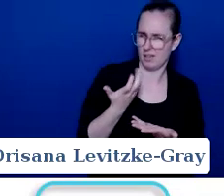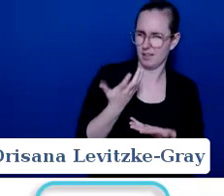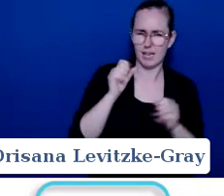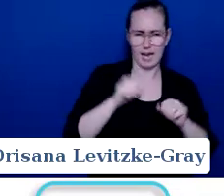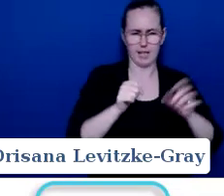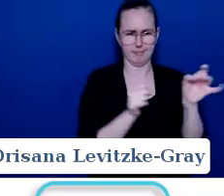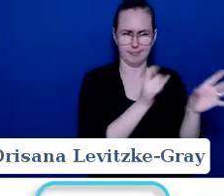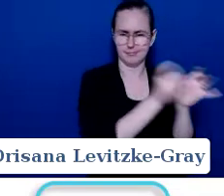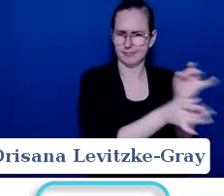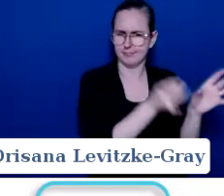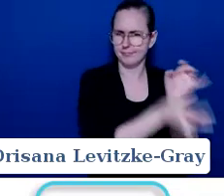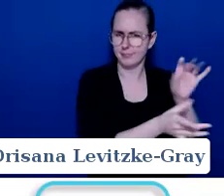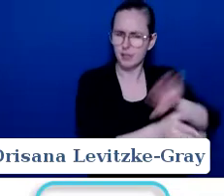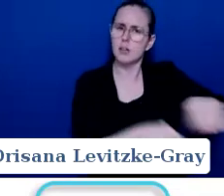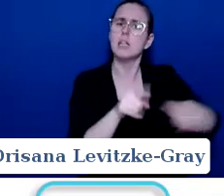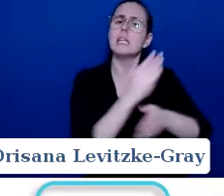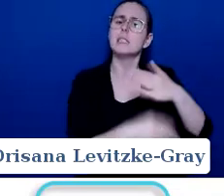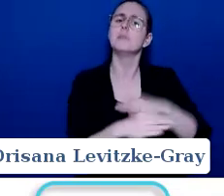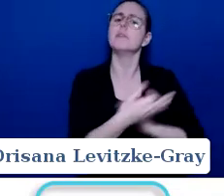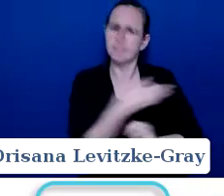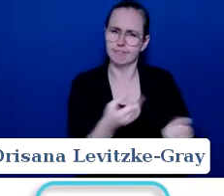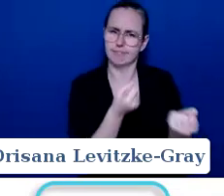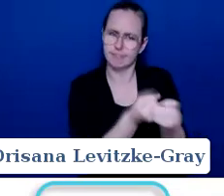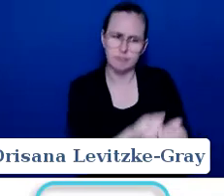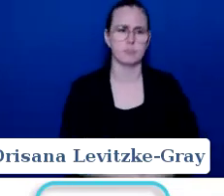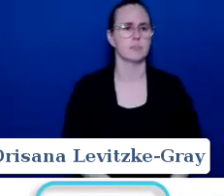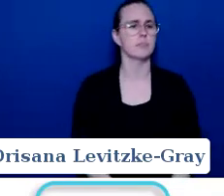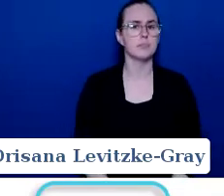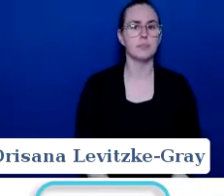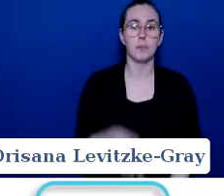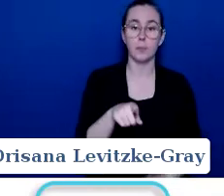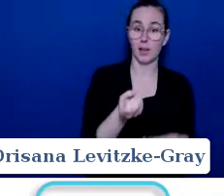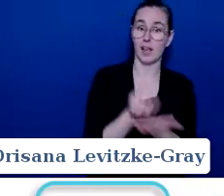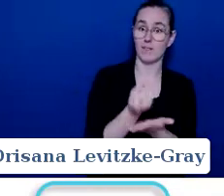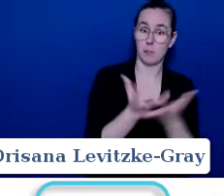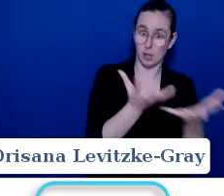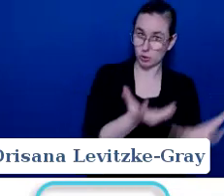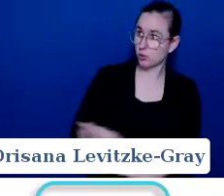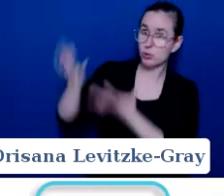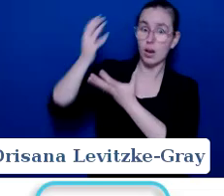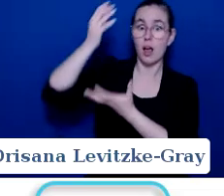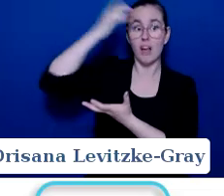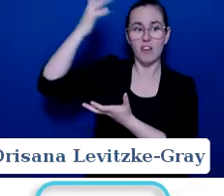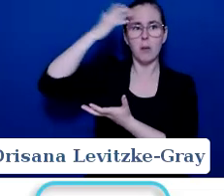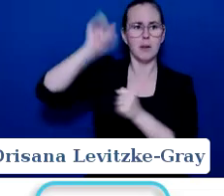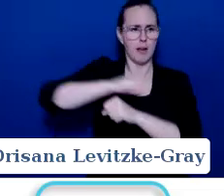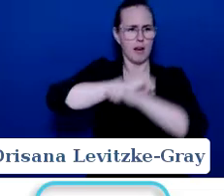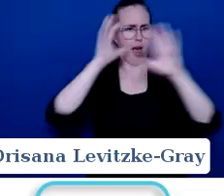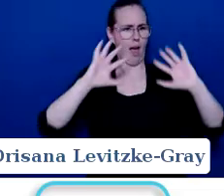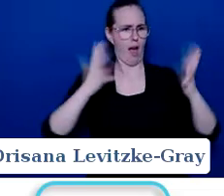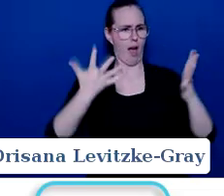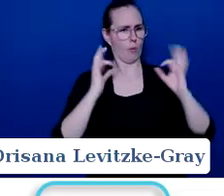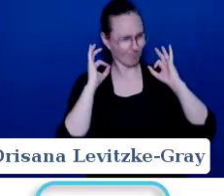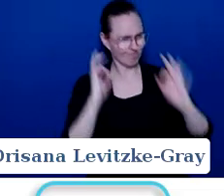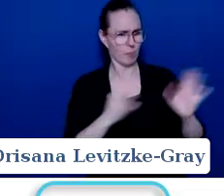the services. Simultaneously, in parallel with the development of the disability assessment, that there are